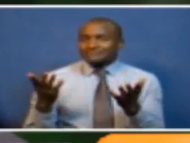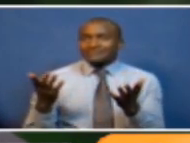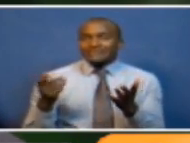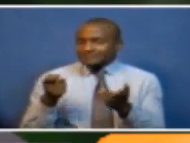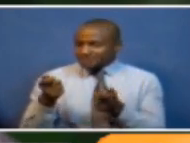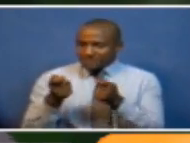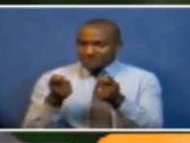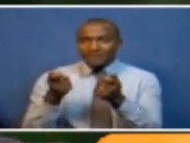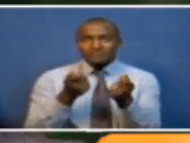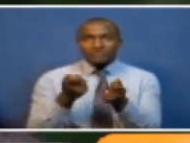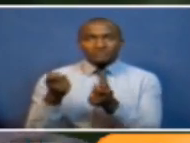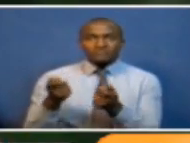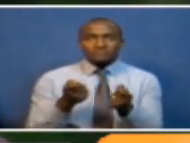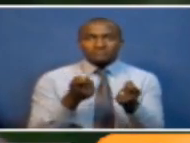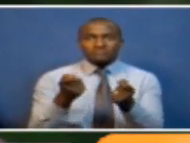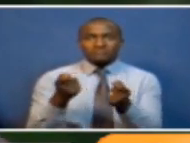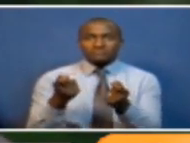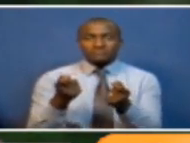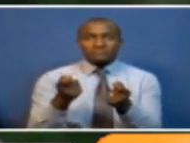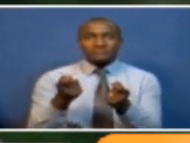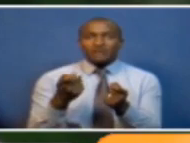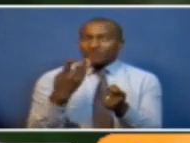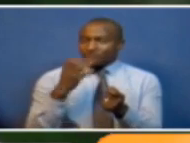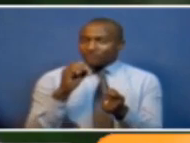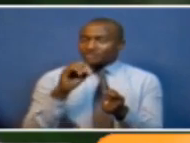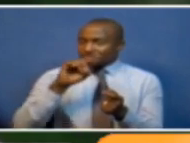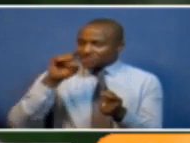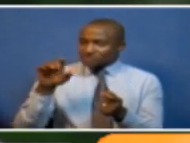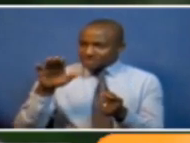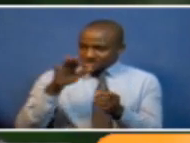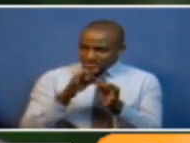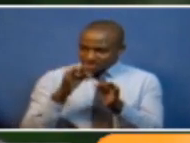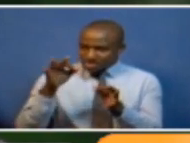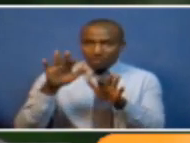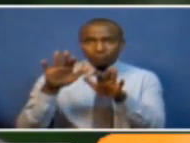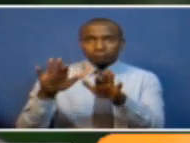and operationally were able to maintain the 40,000 acre site. And